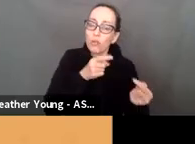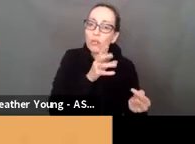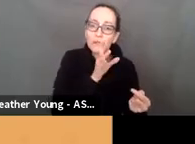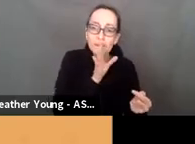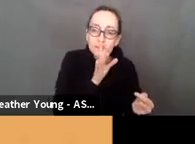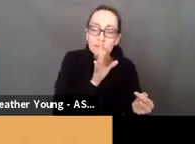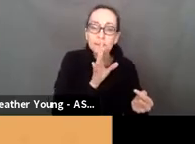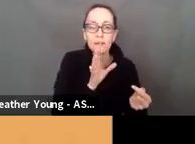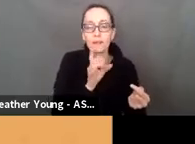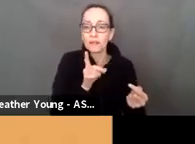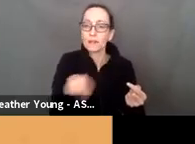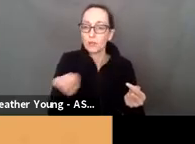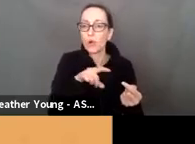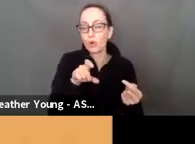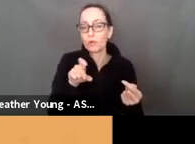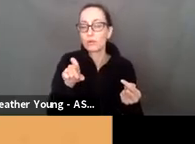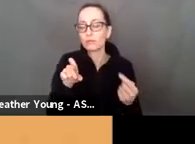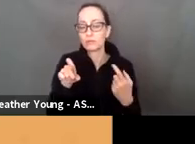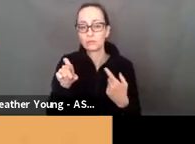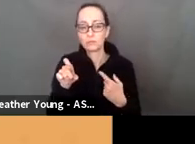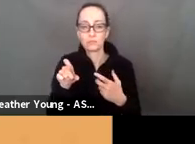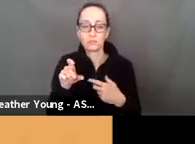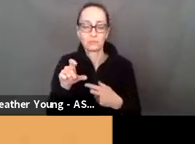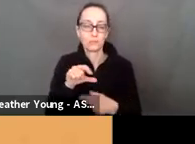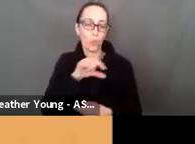speech challenge for this program.